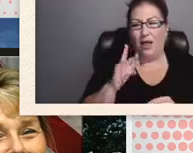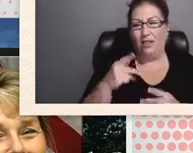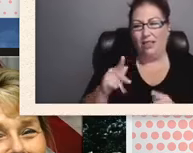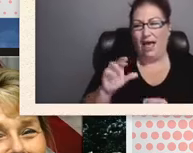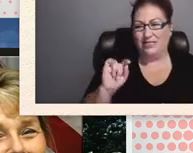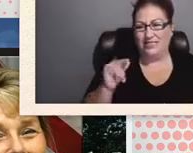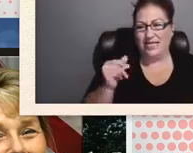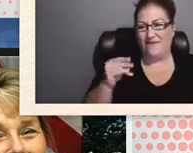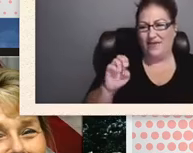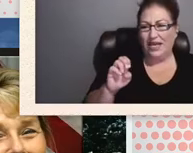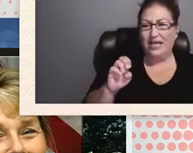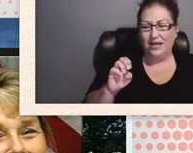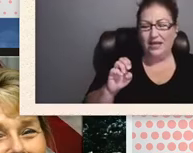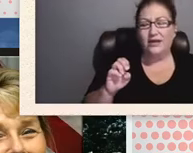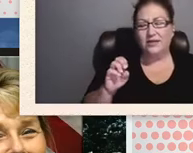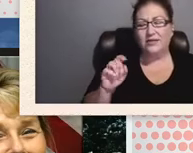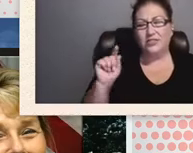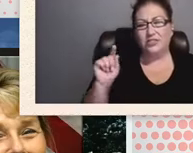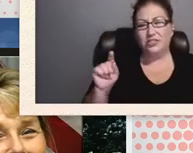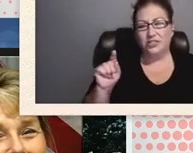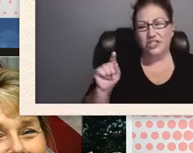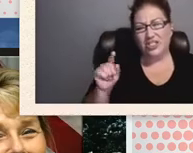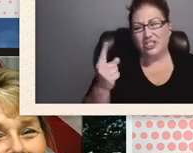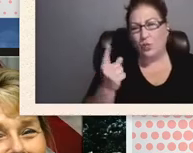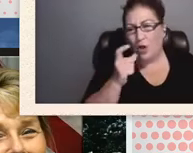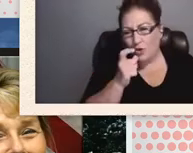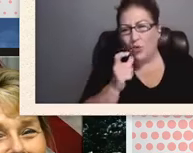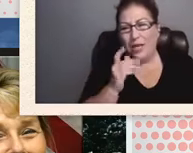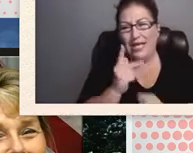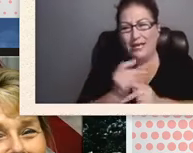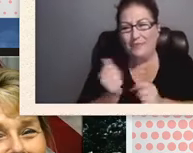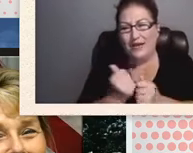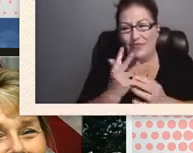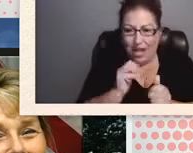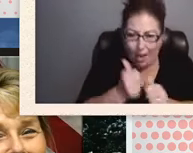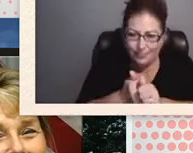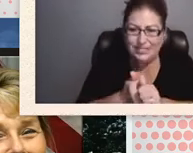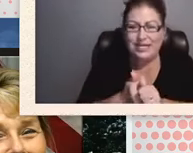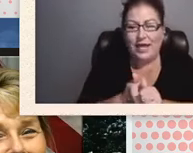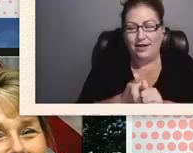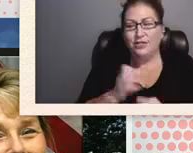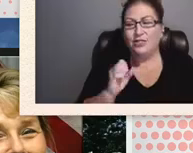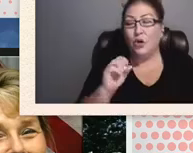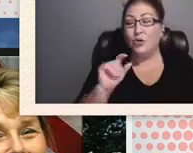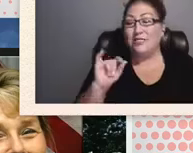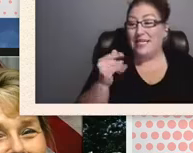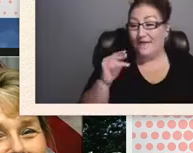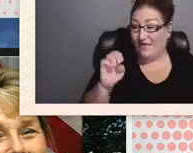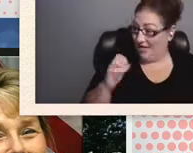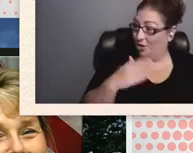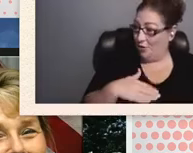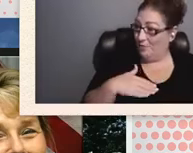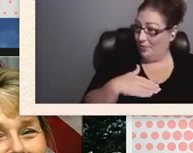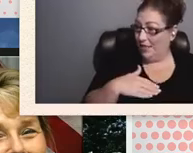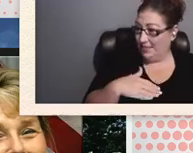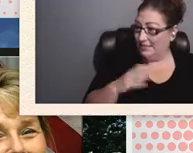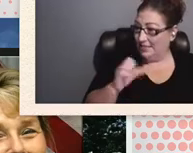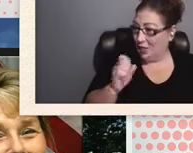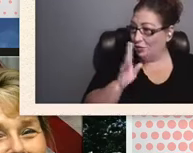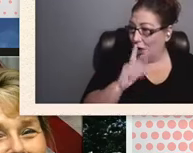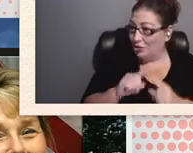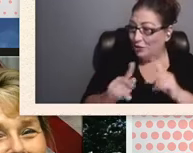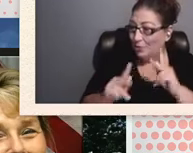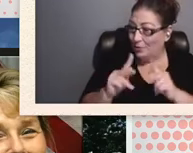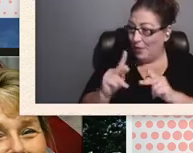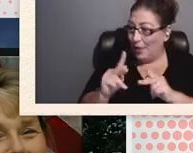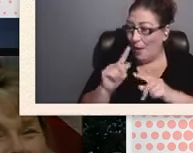please, she's the one that keeps everything up to date. So Stephanie, if you would please talk to people about these very